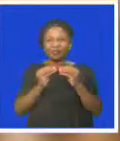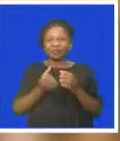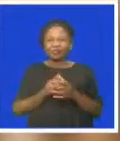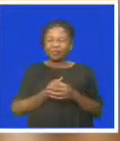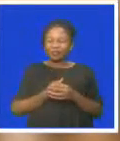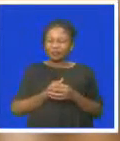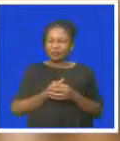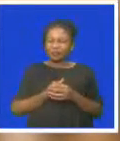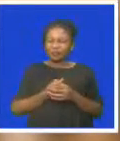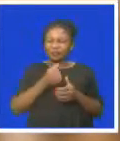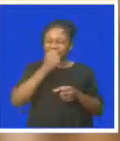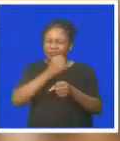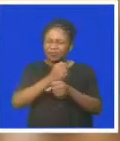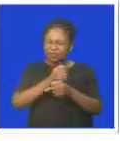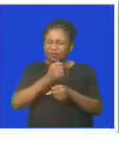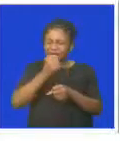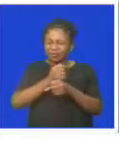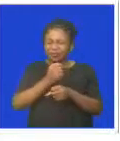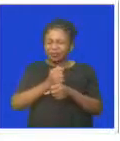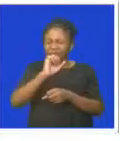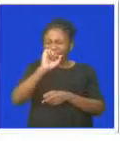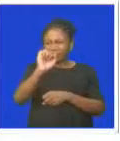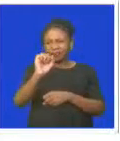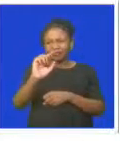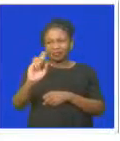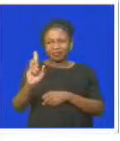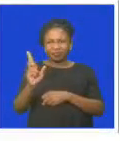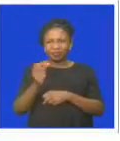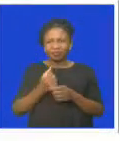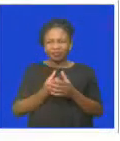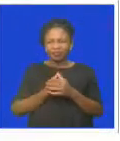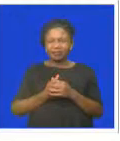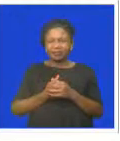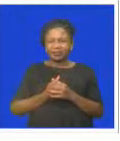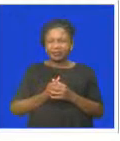is your role? An animal doctor